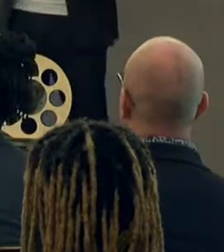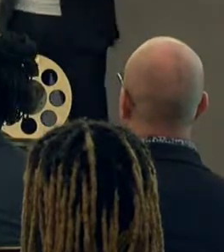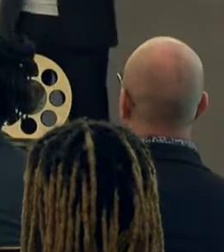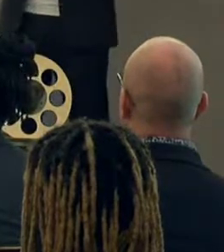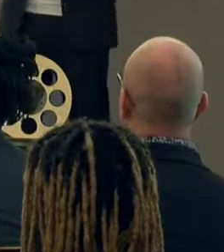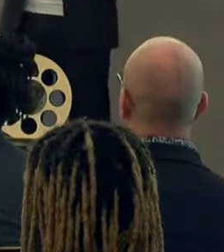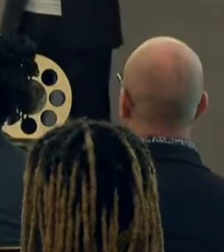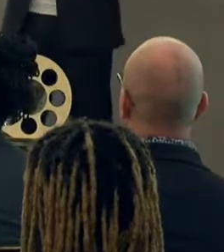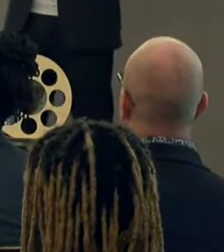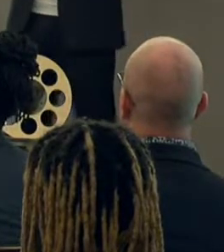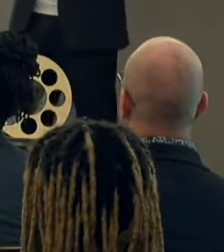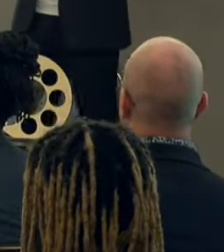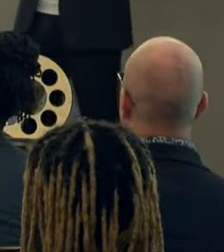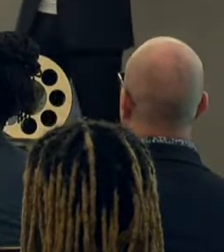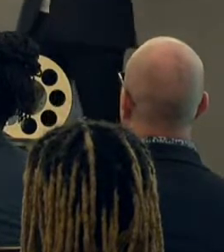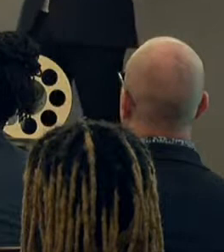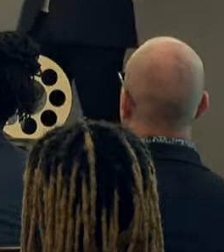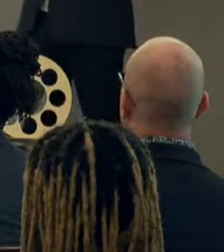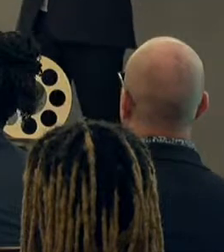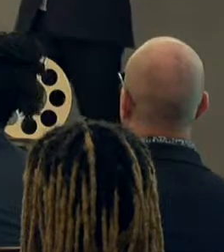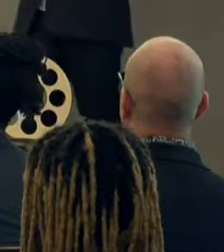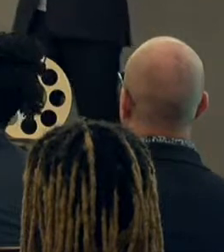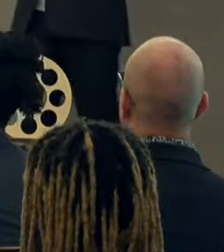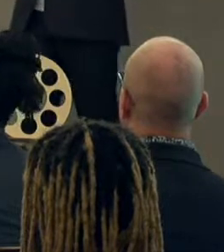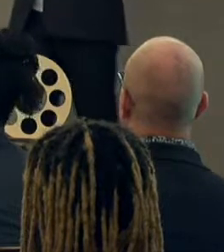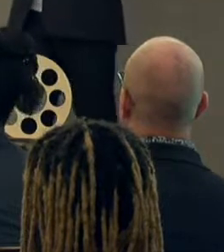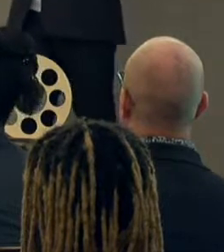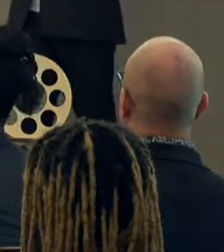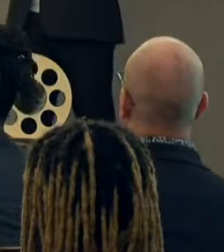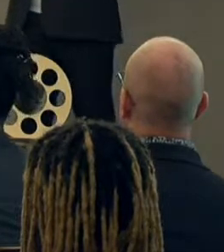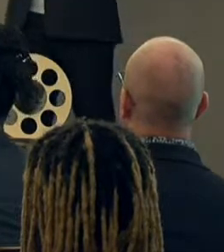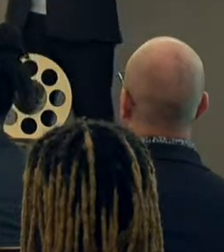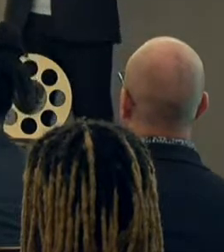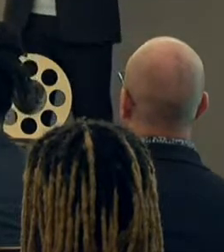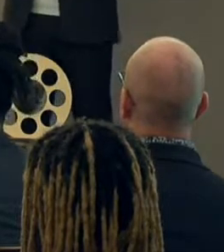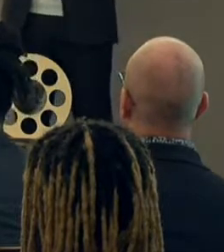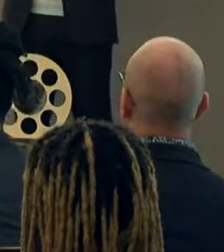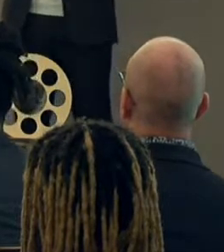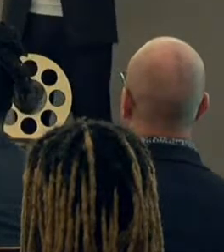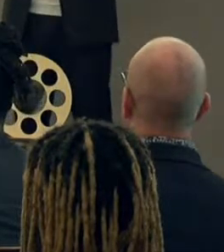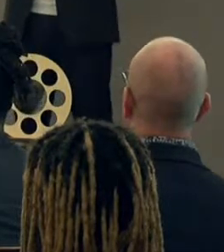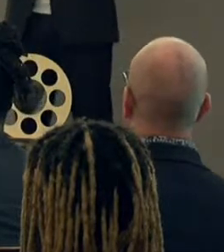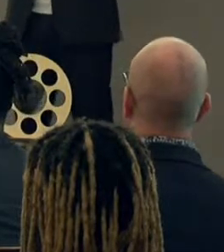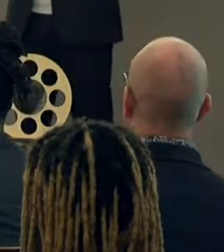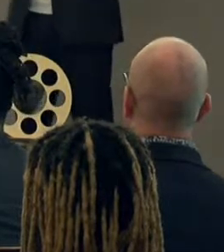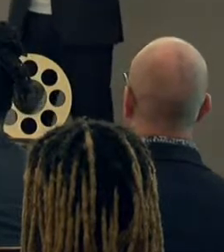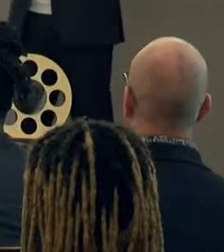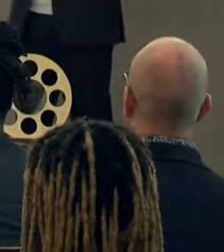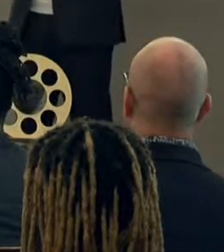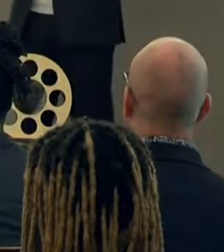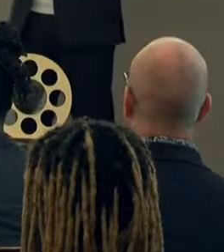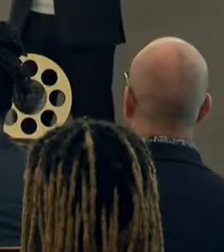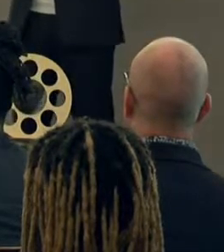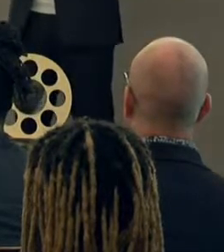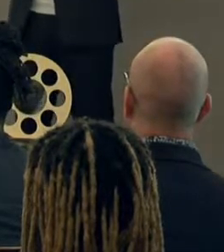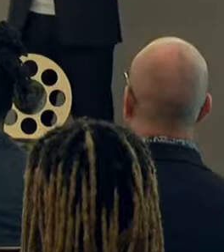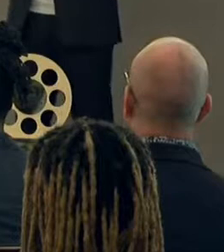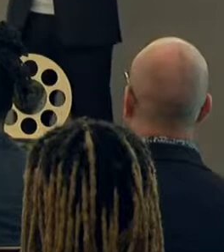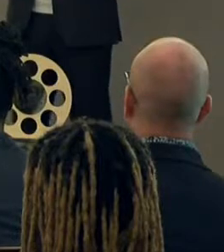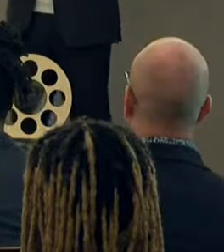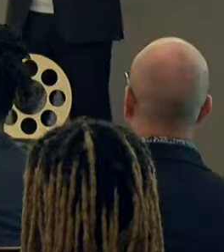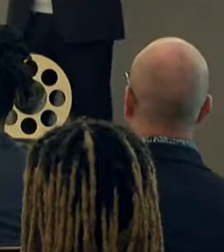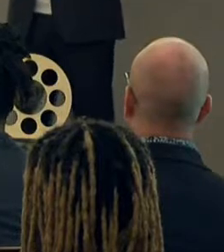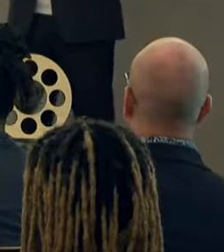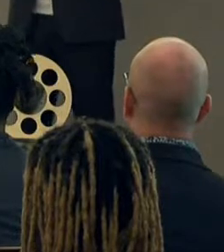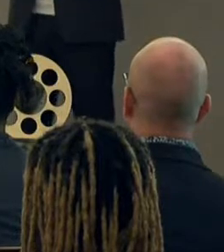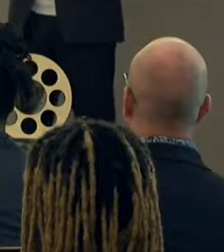And when Maimouna Doucouré, who is in the film, got her César, she really, you know, paid homage to